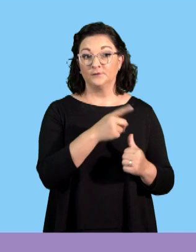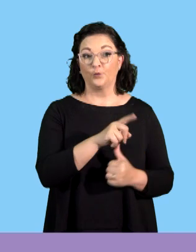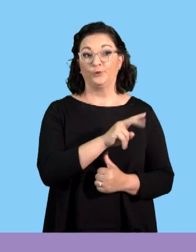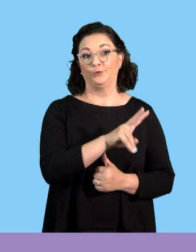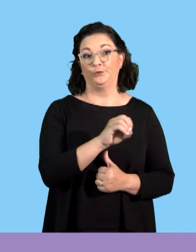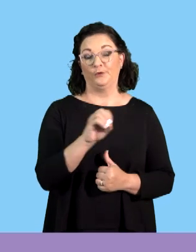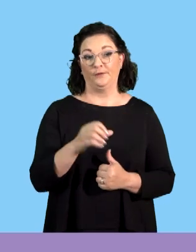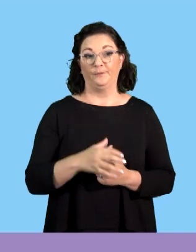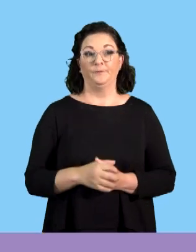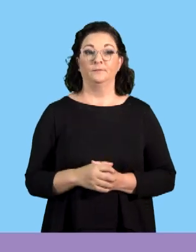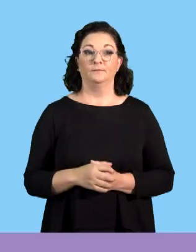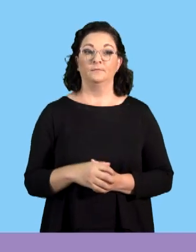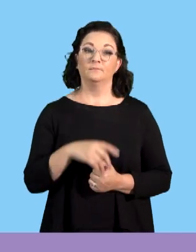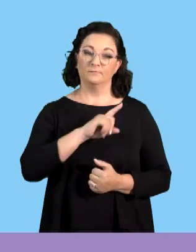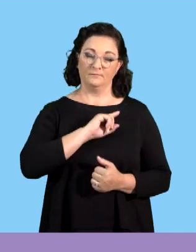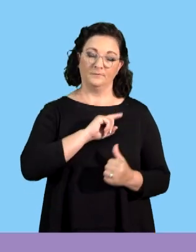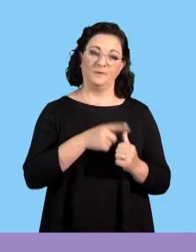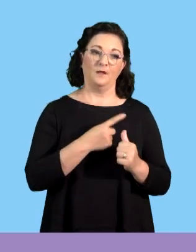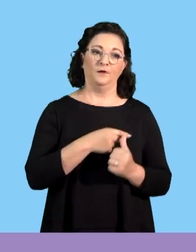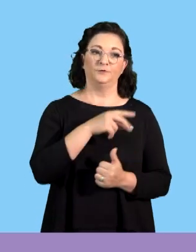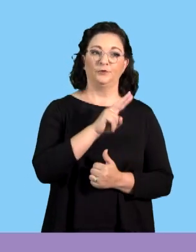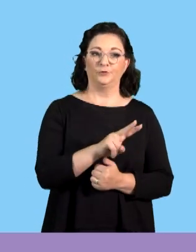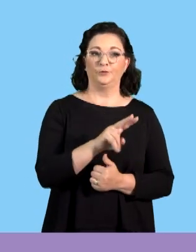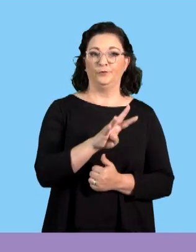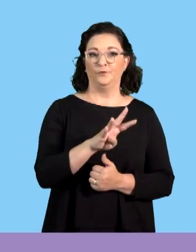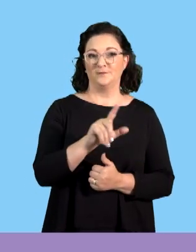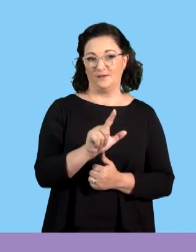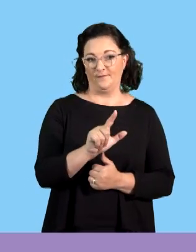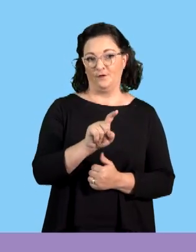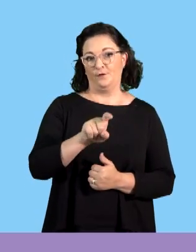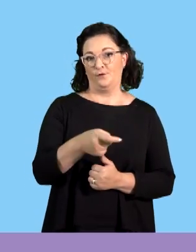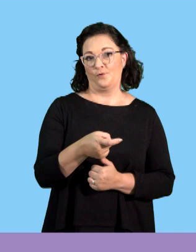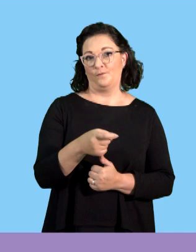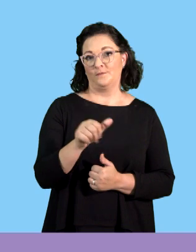gives you 200. And this would be your answer,